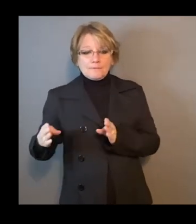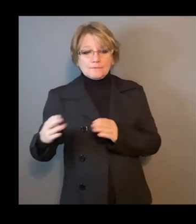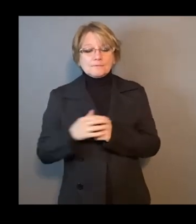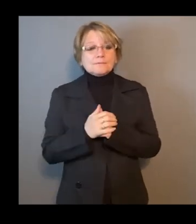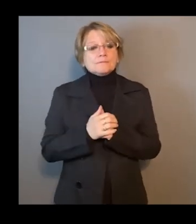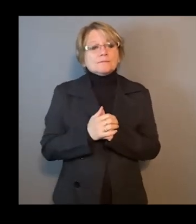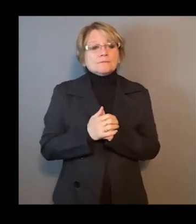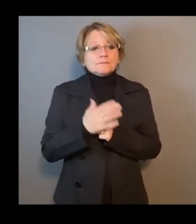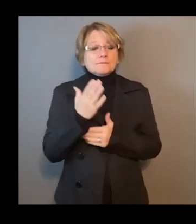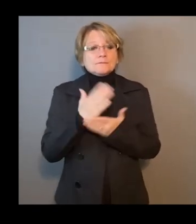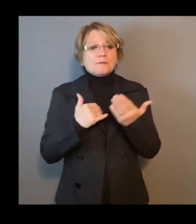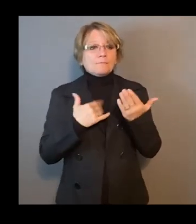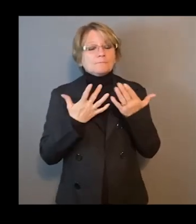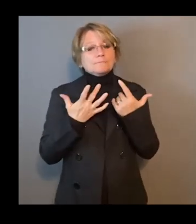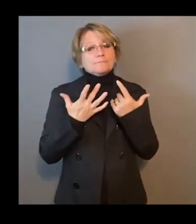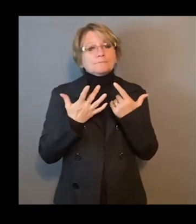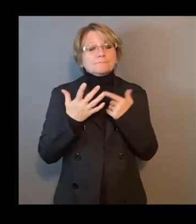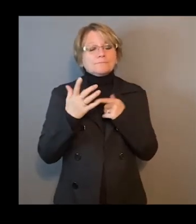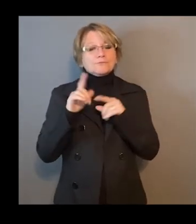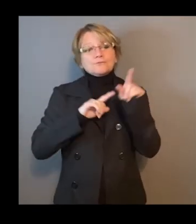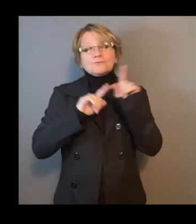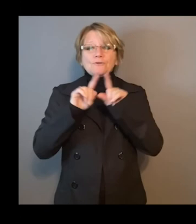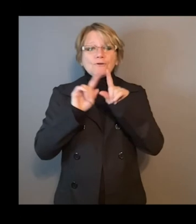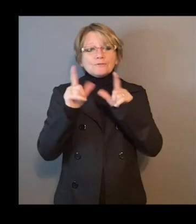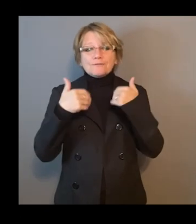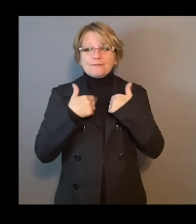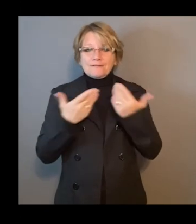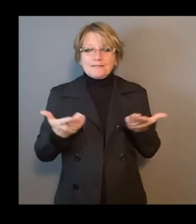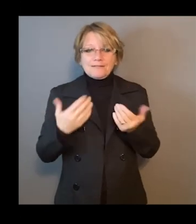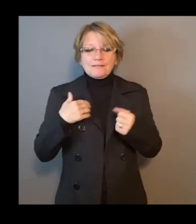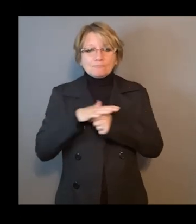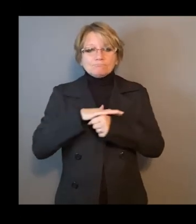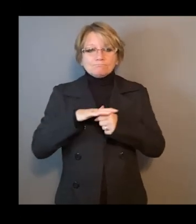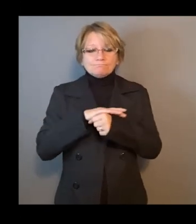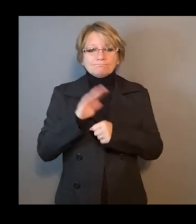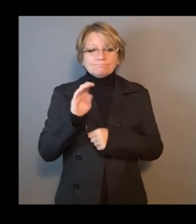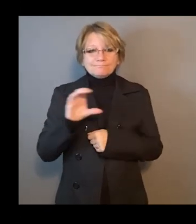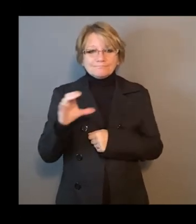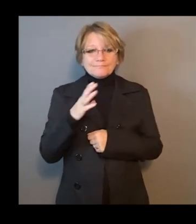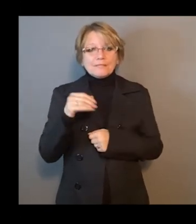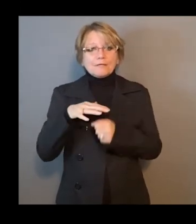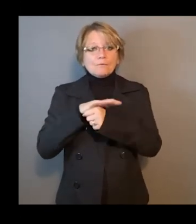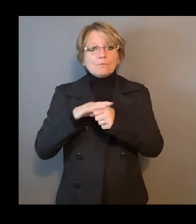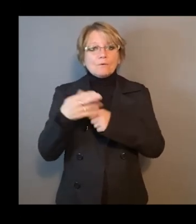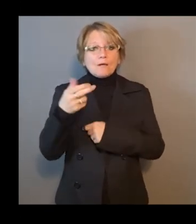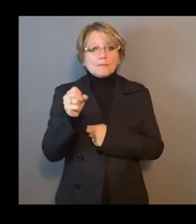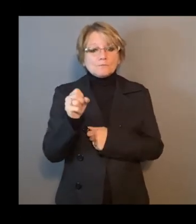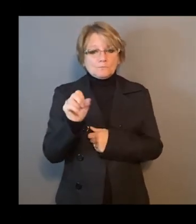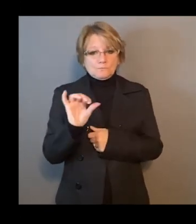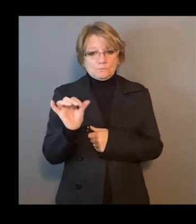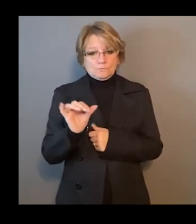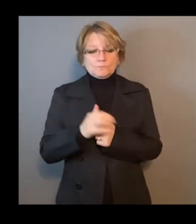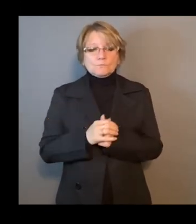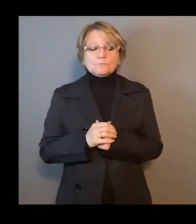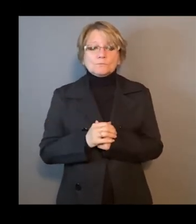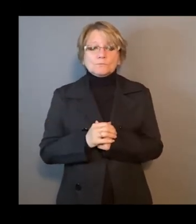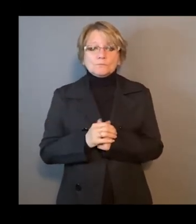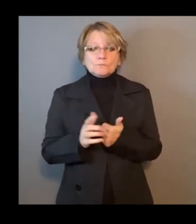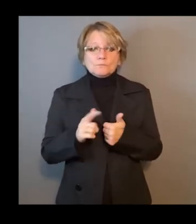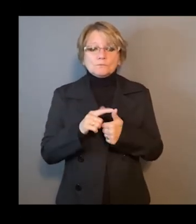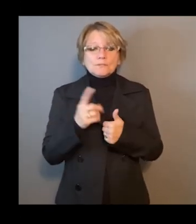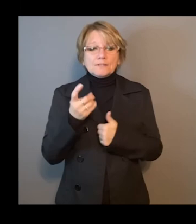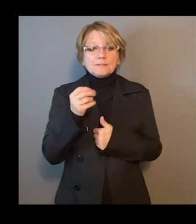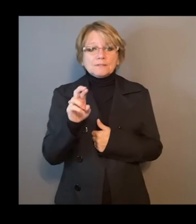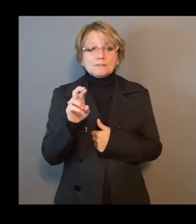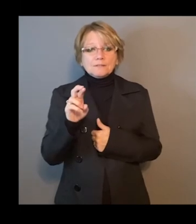stars that we have here in our local, at Bristol Community College and our local area high schools as well. So I'd like to